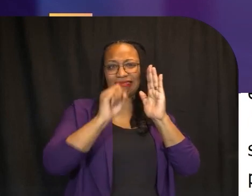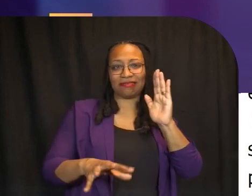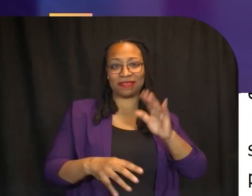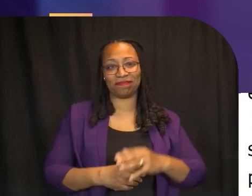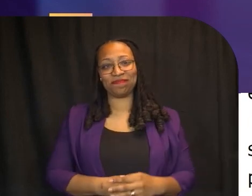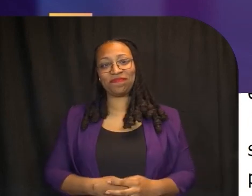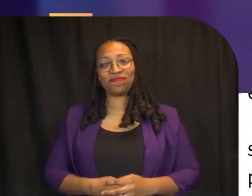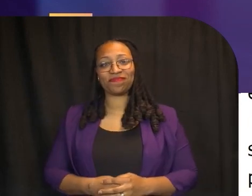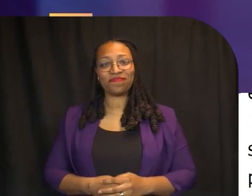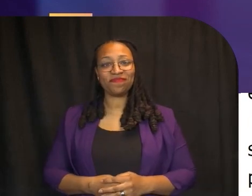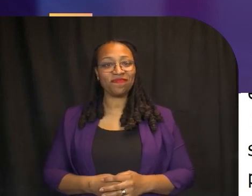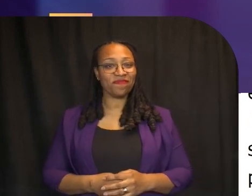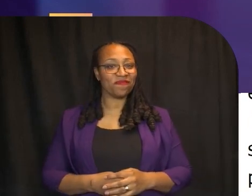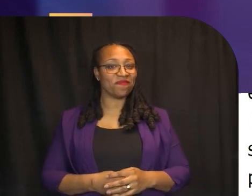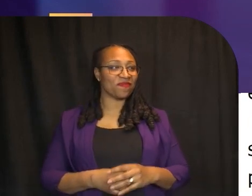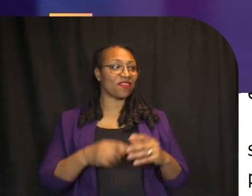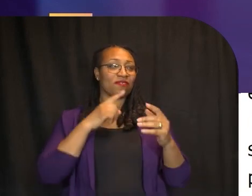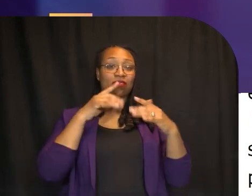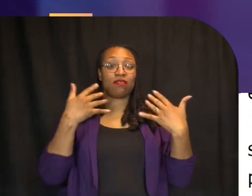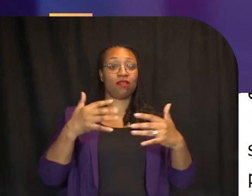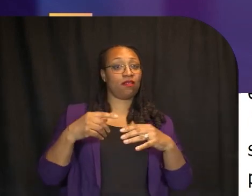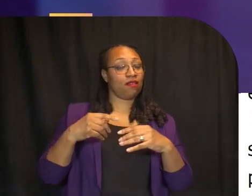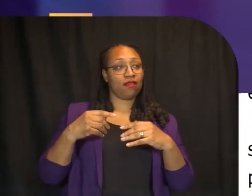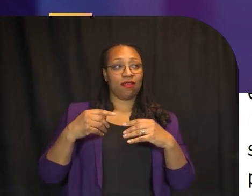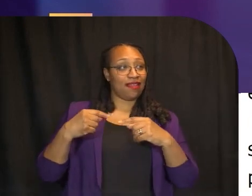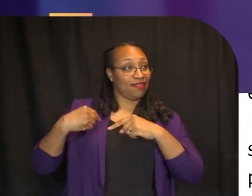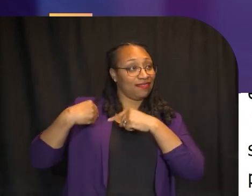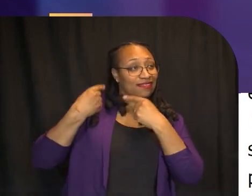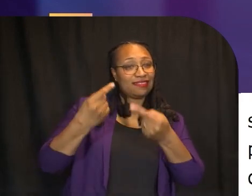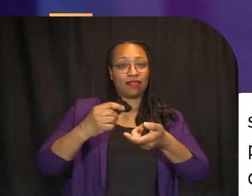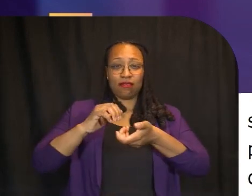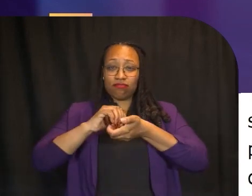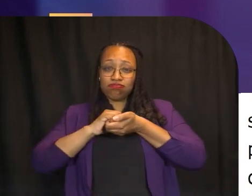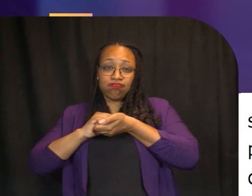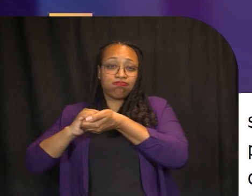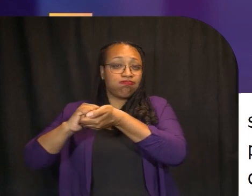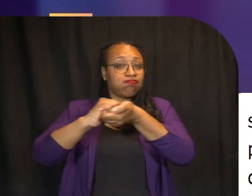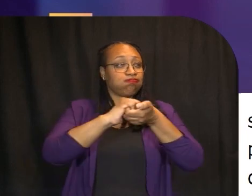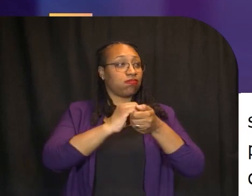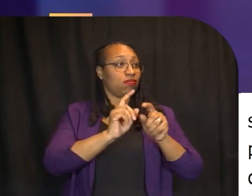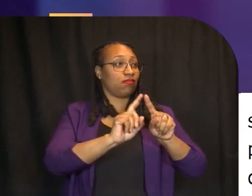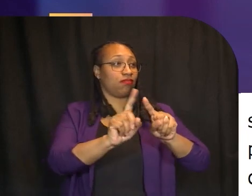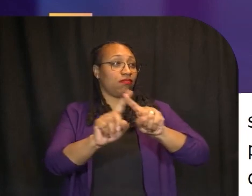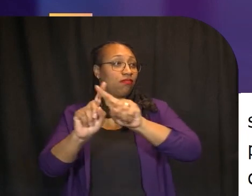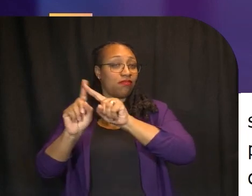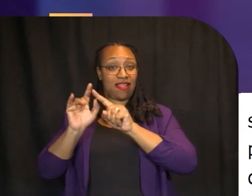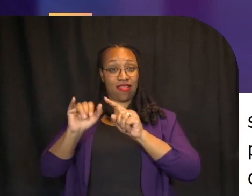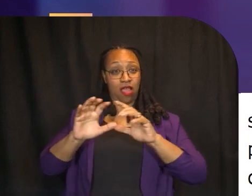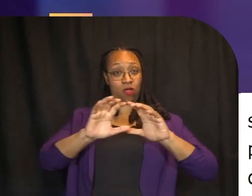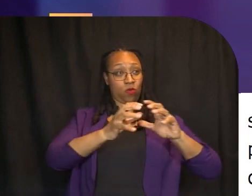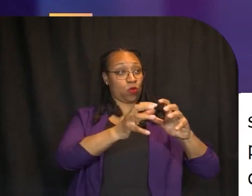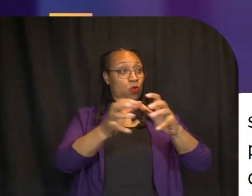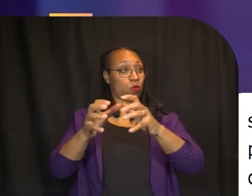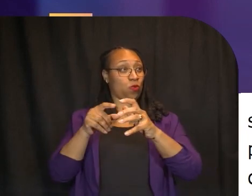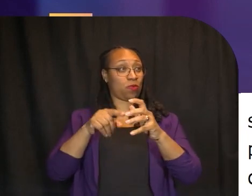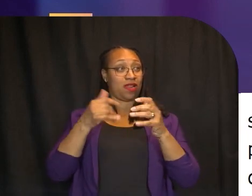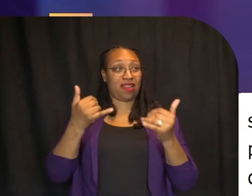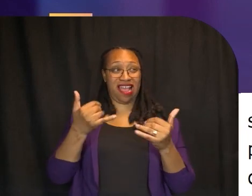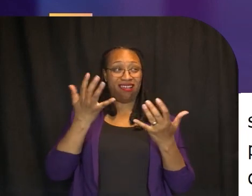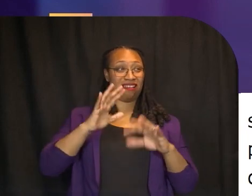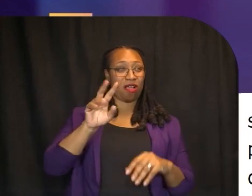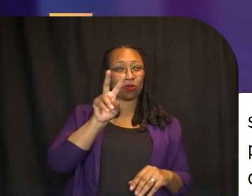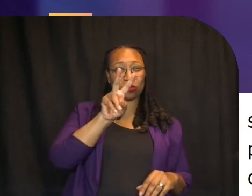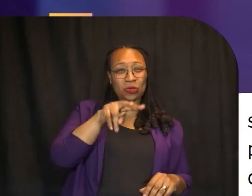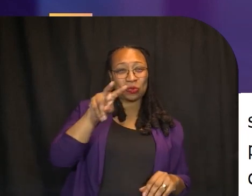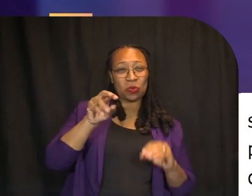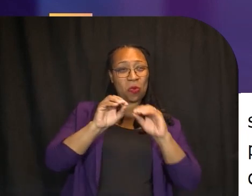8 new Rev Up and Disability Vote coalitions for a total of 22 organizations across the country. The Rev